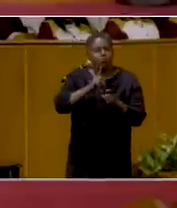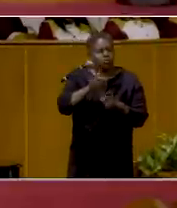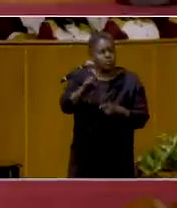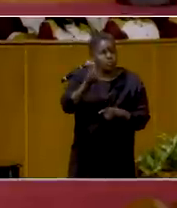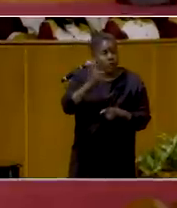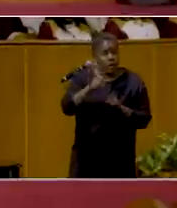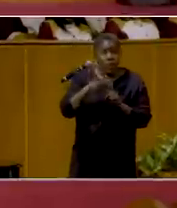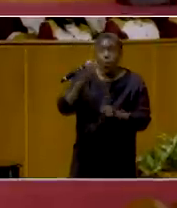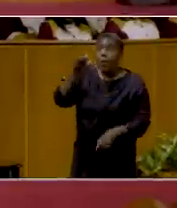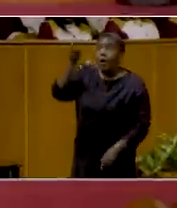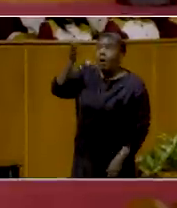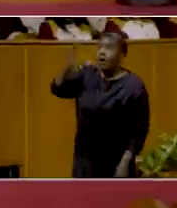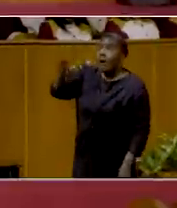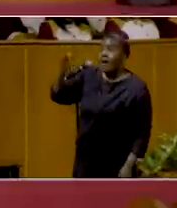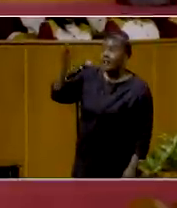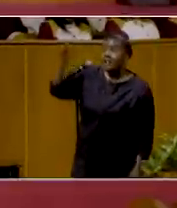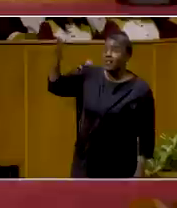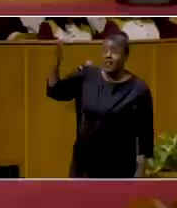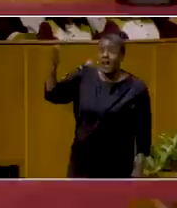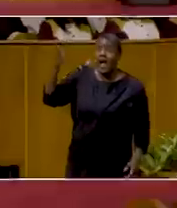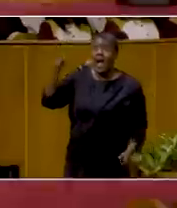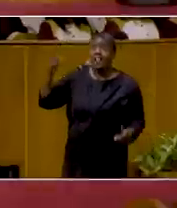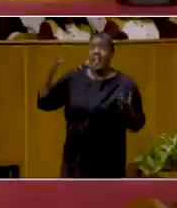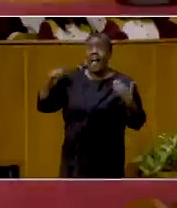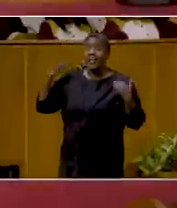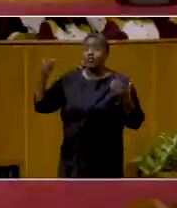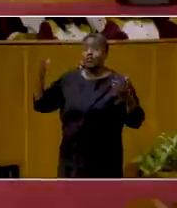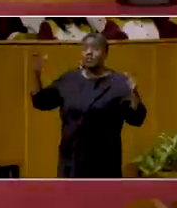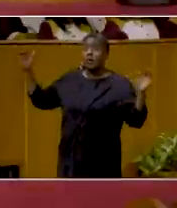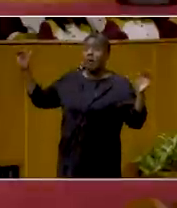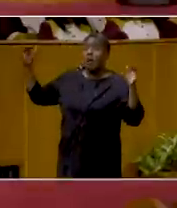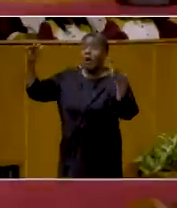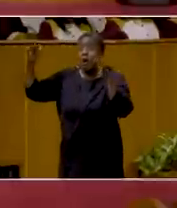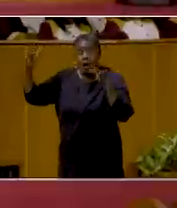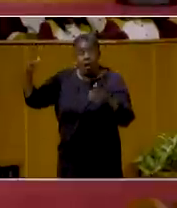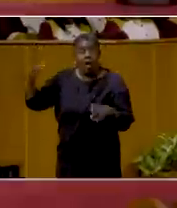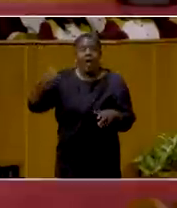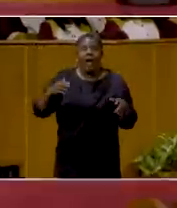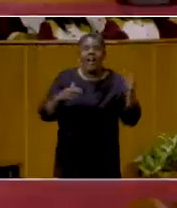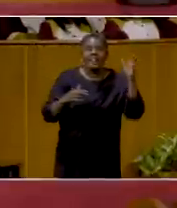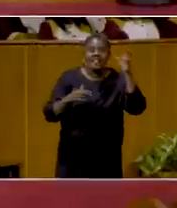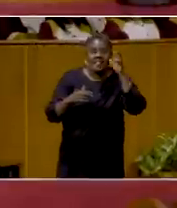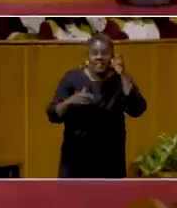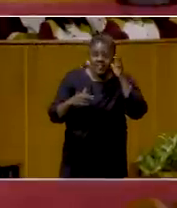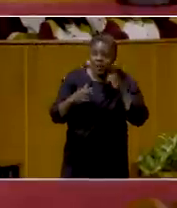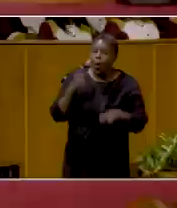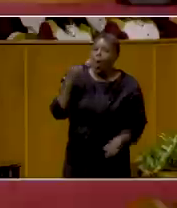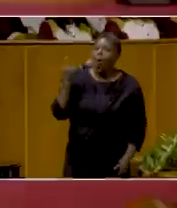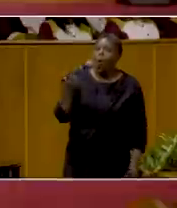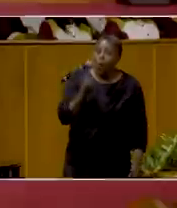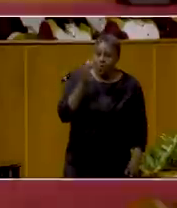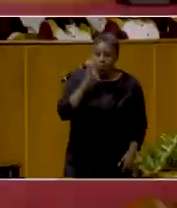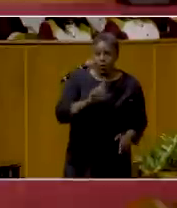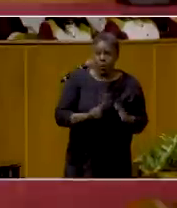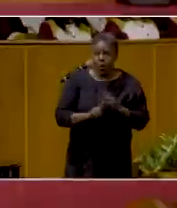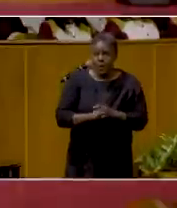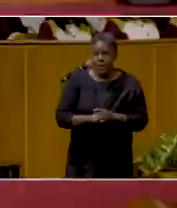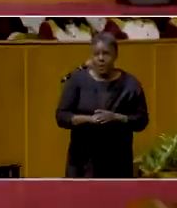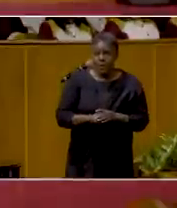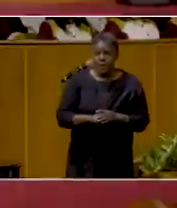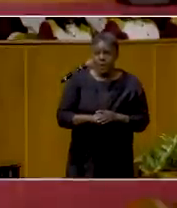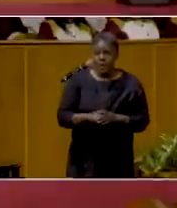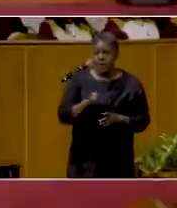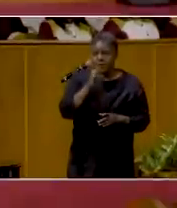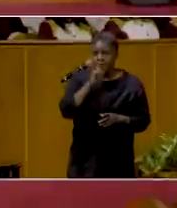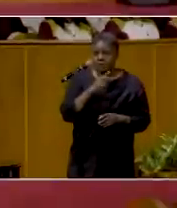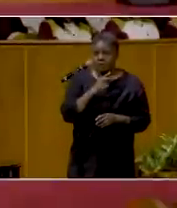whenever God is present and the host of God are gathered, Satan always shows up. Don't look at nobody. Don't